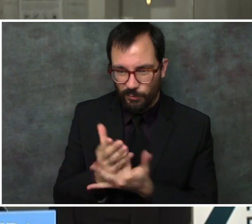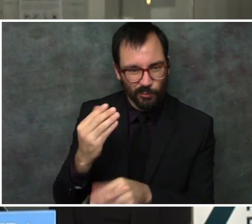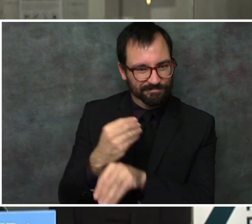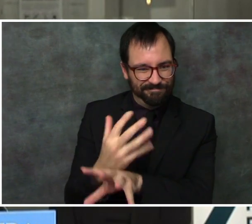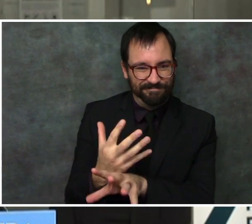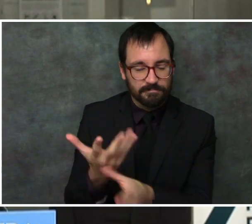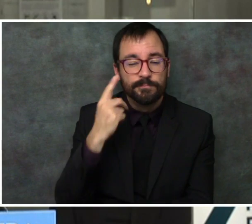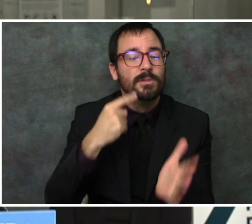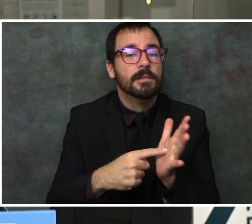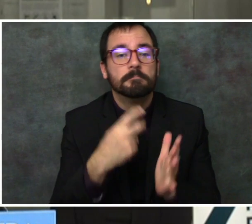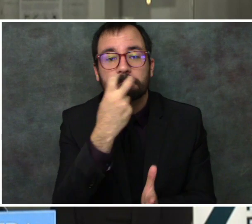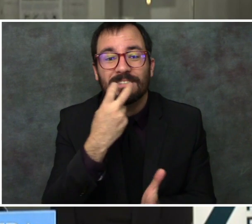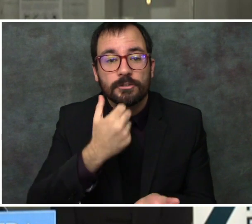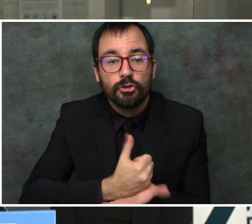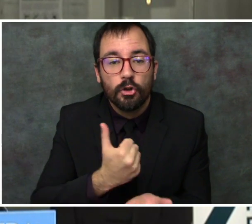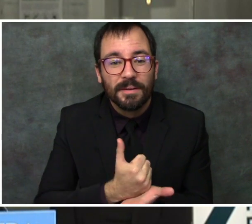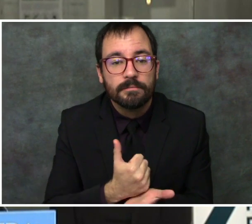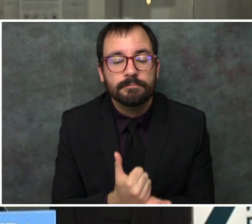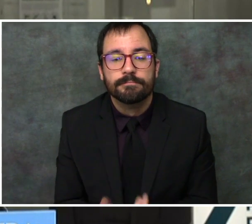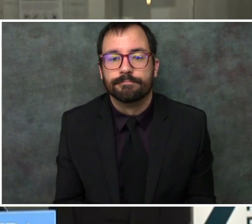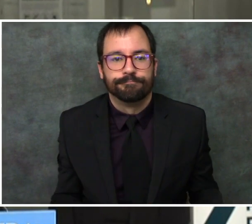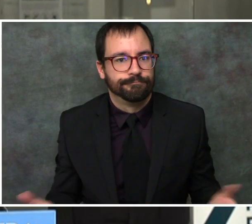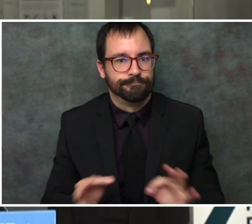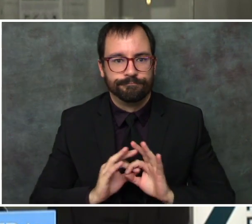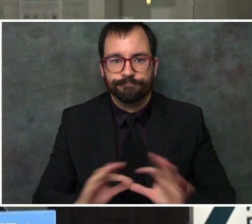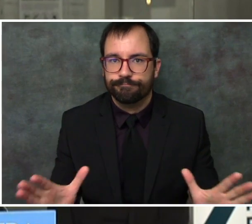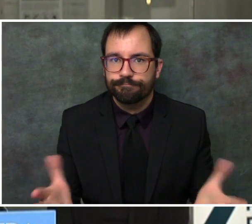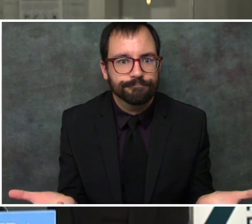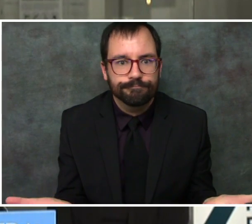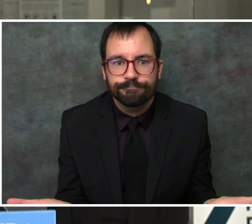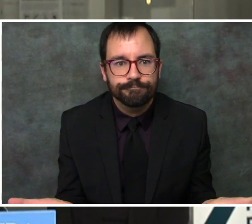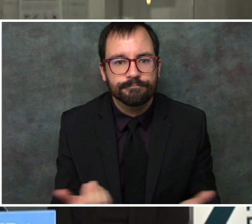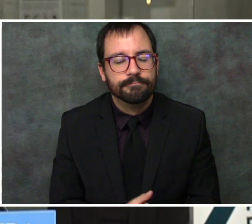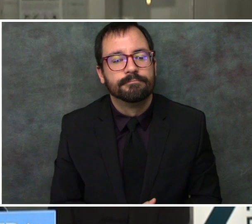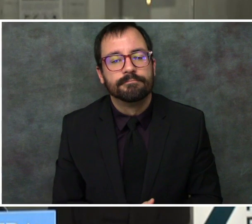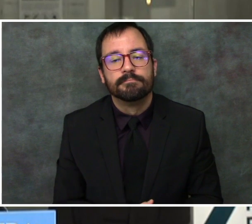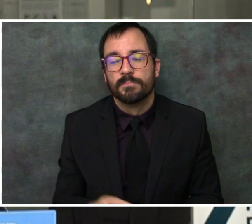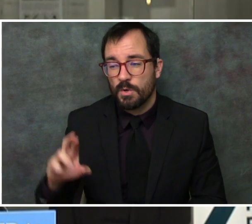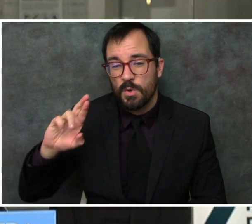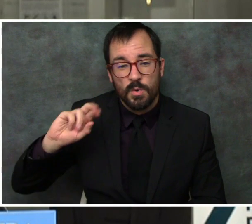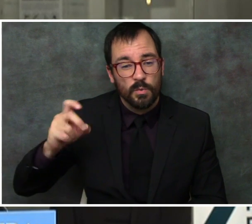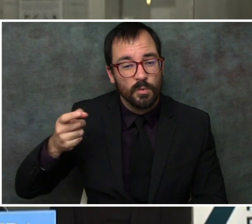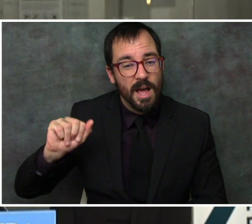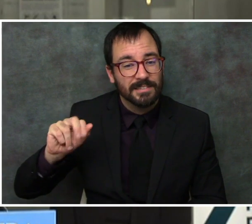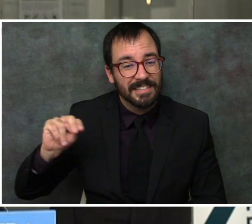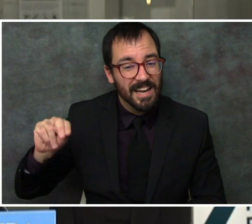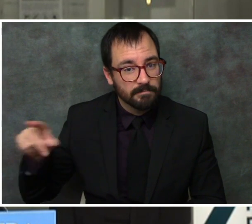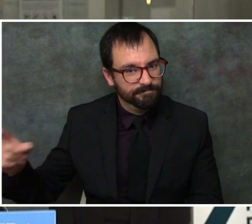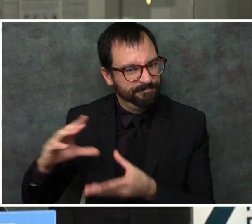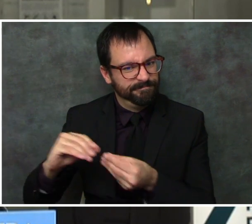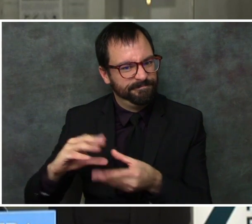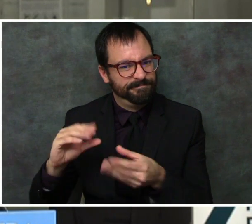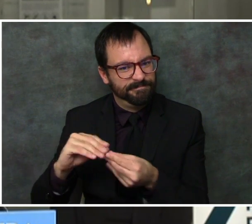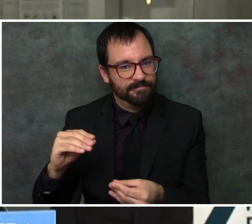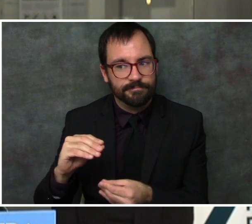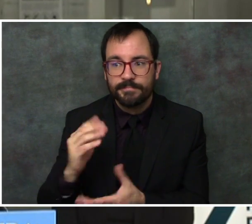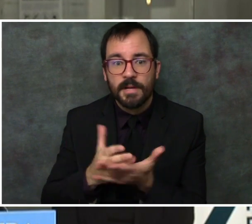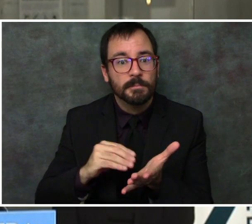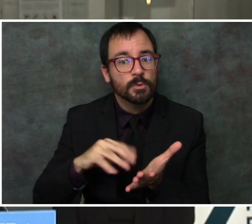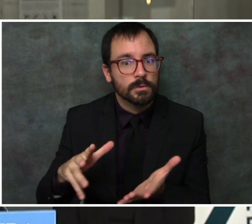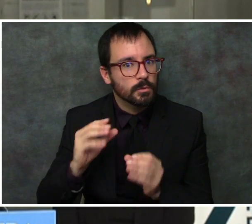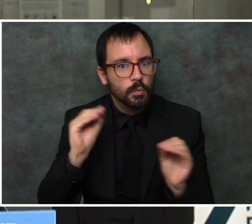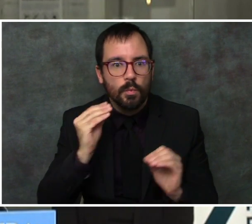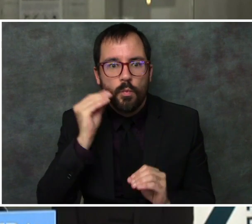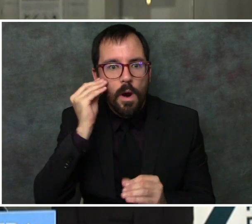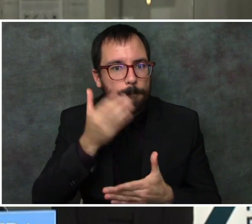referenced. For our students experiencing homelessness, it can mean the only stable environment to access social, emotional